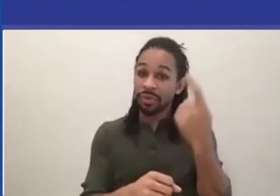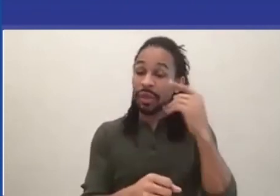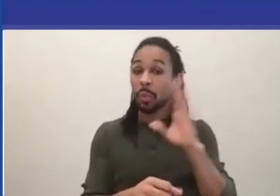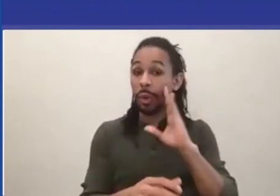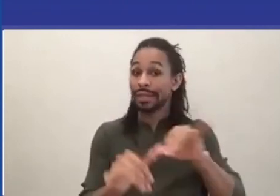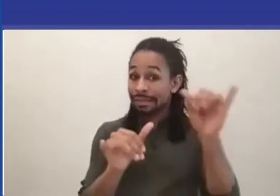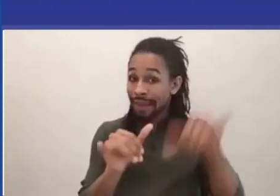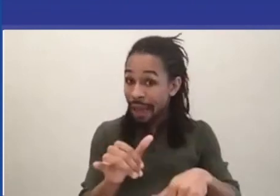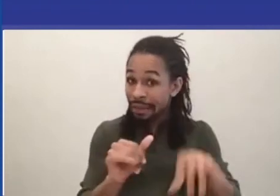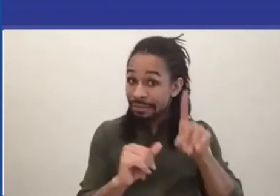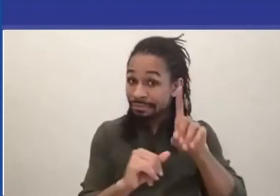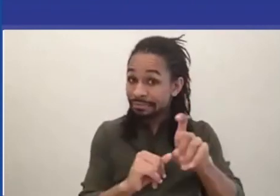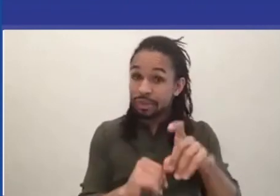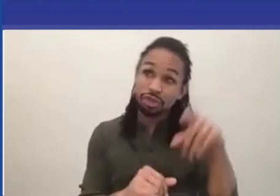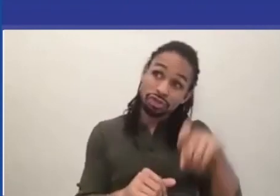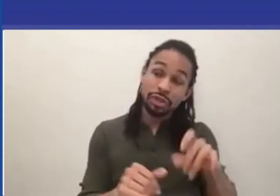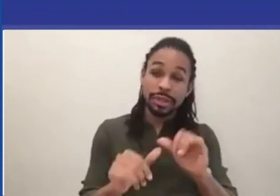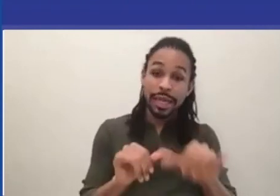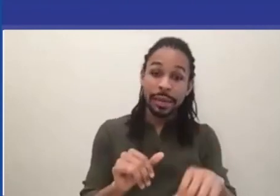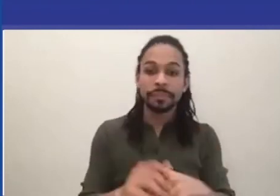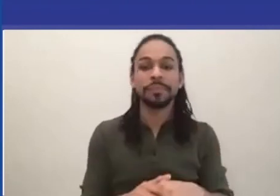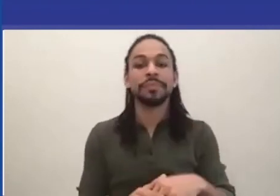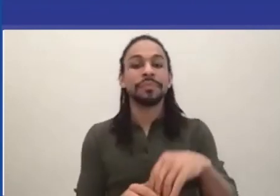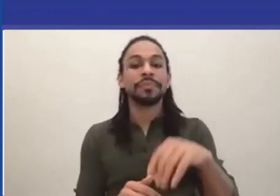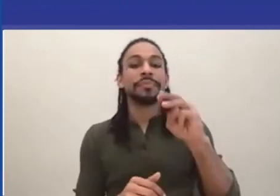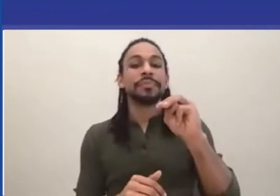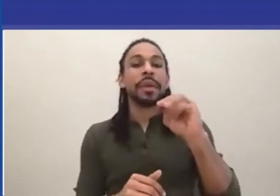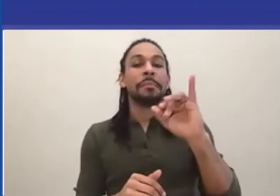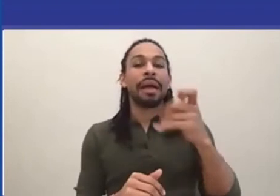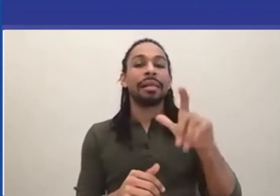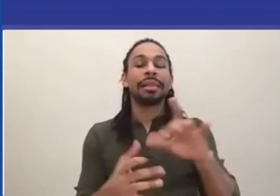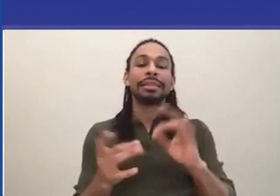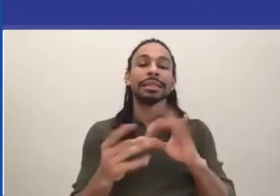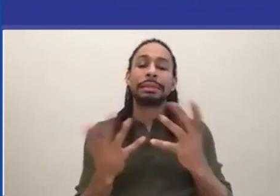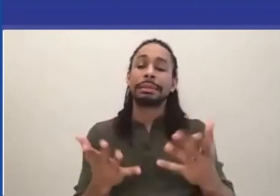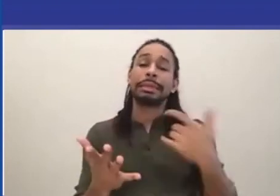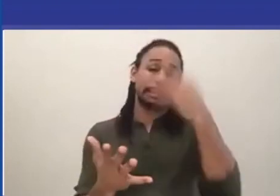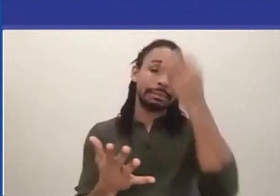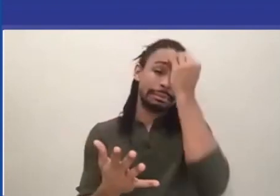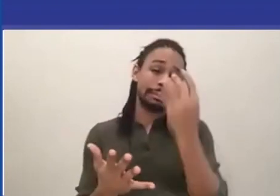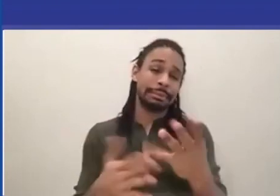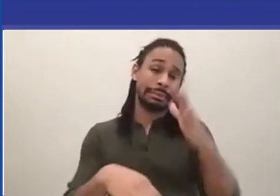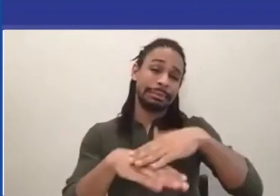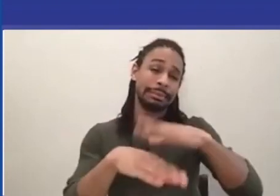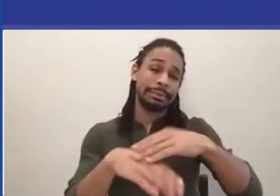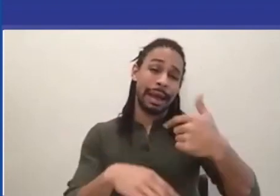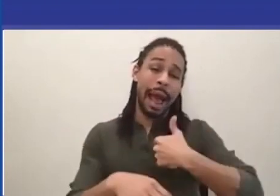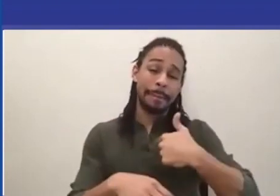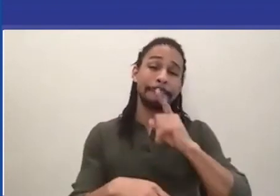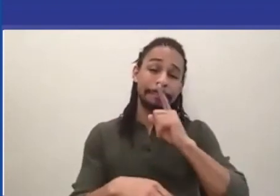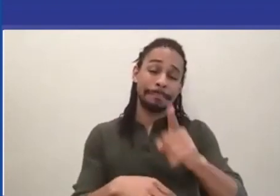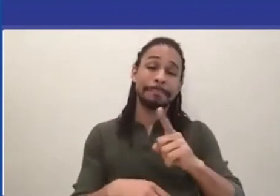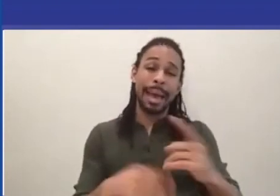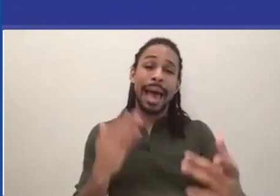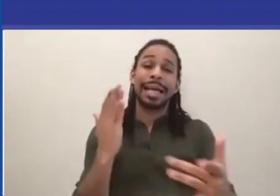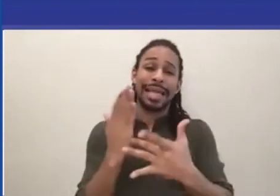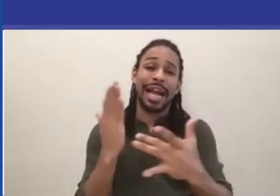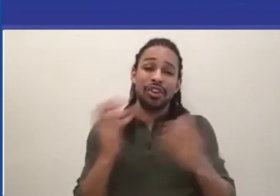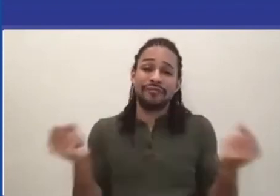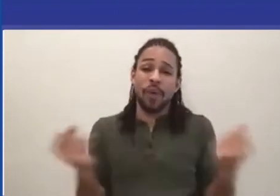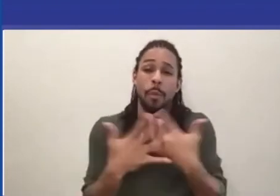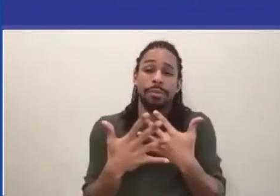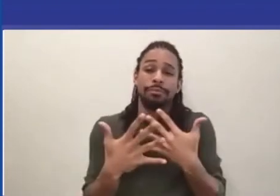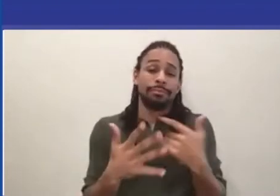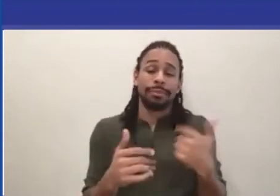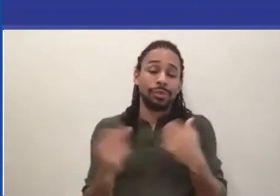I am a technophobe. Ah. So I think this has cured me. I realized